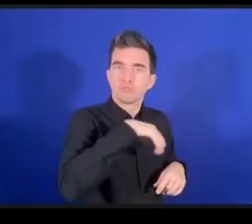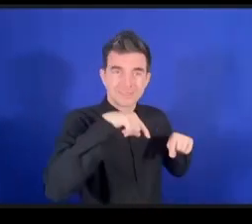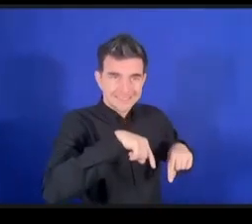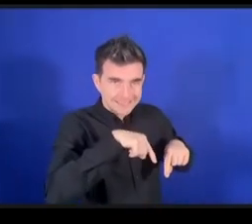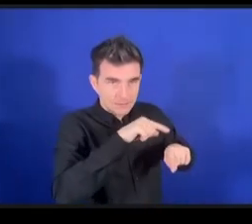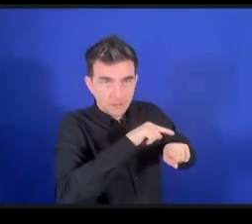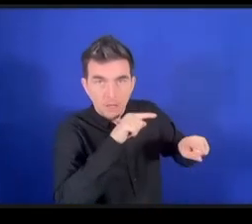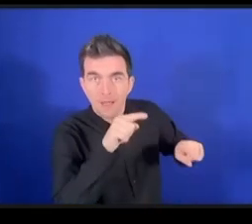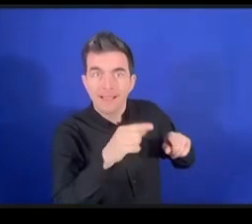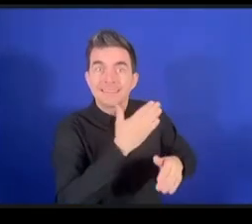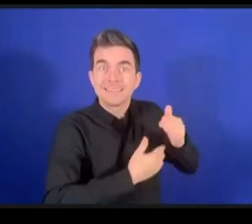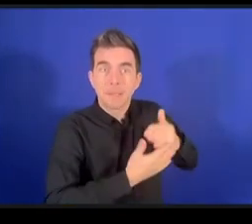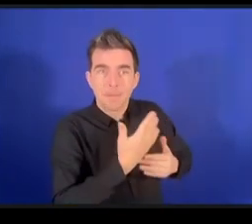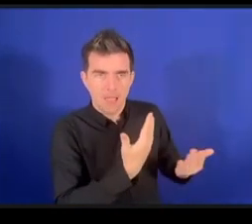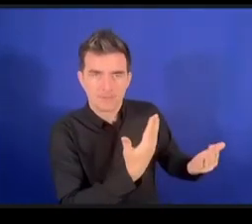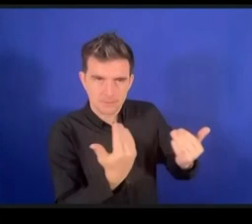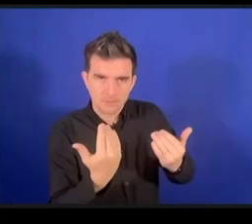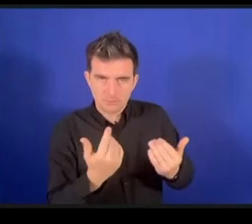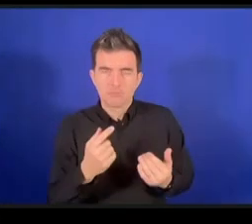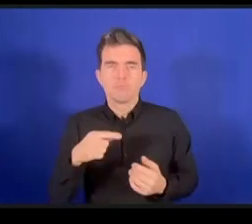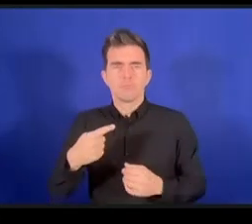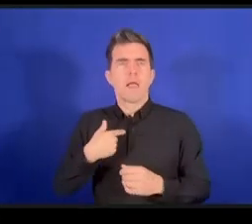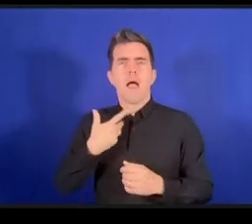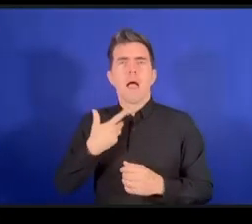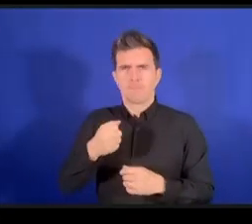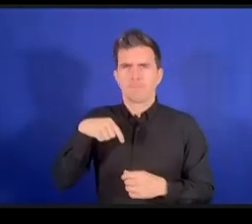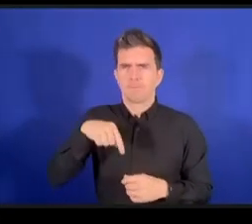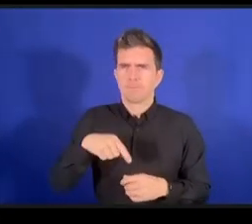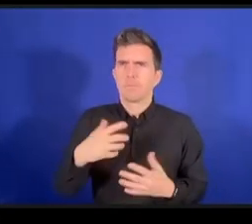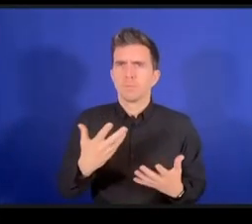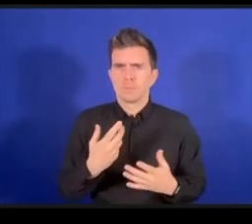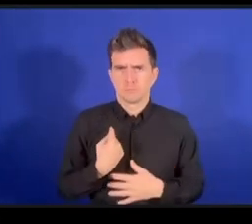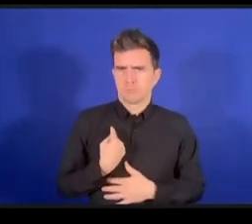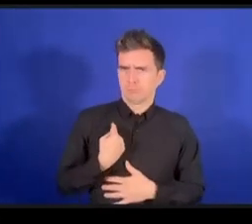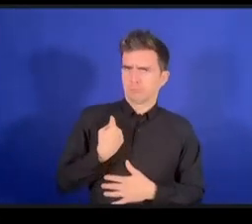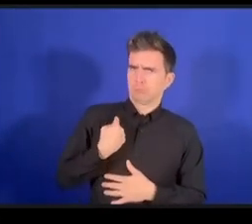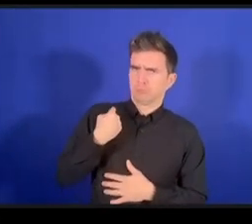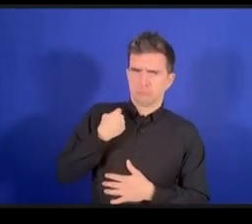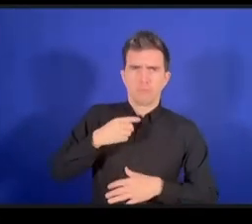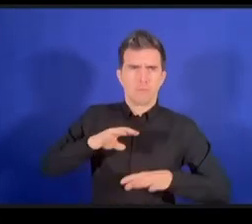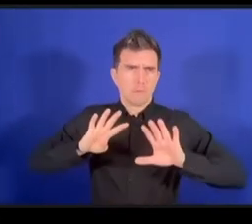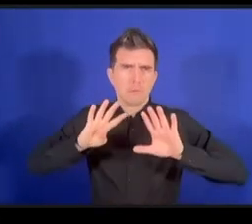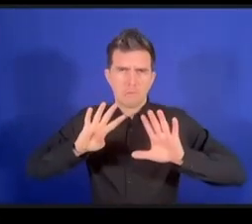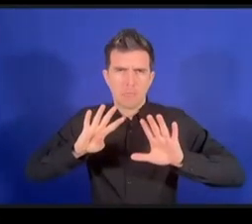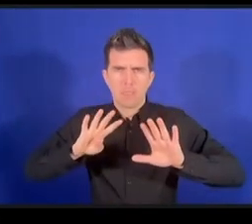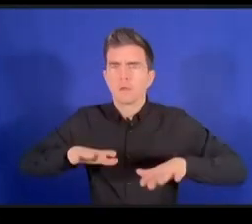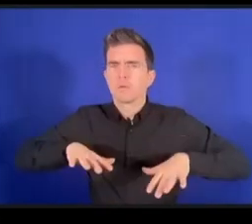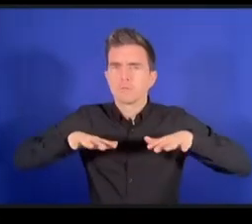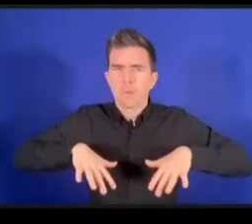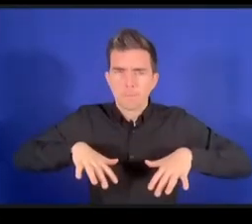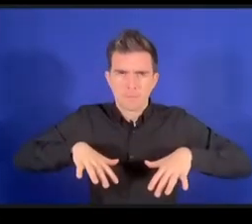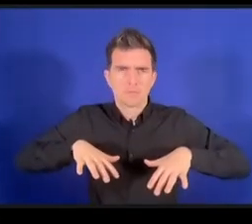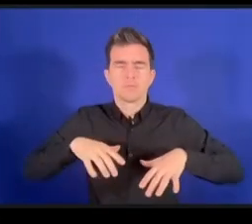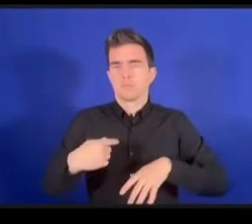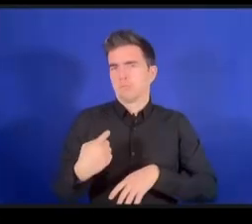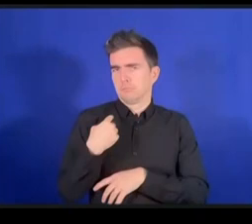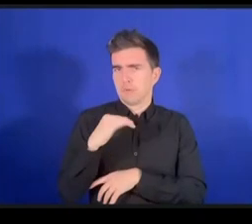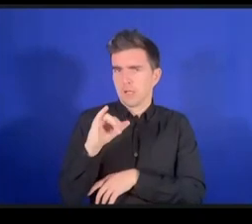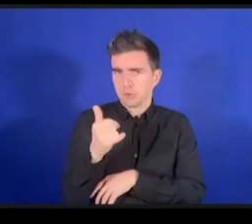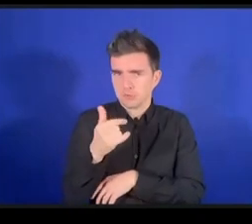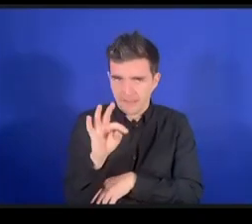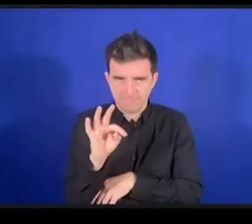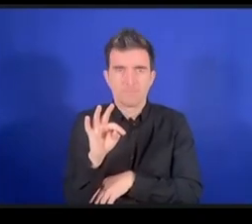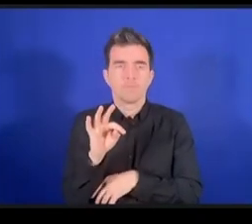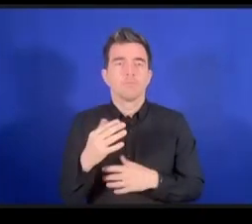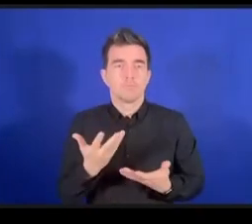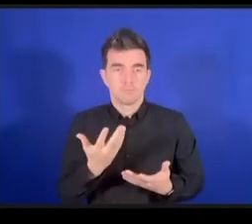with disabilities from Japan itself to participate and contribute in